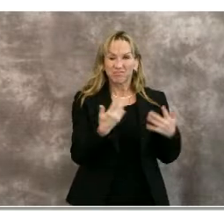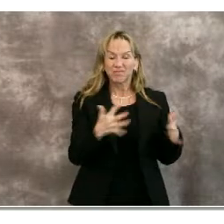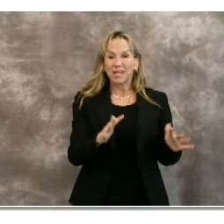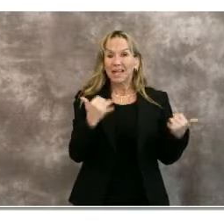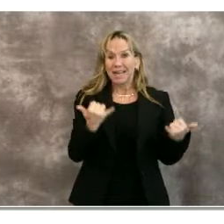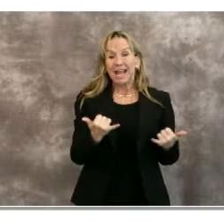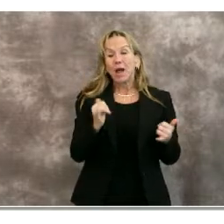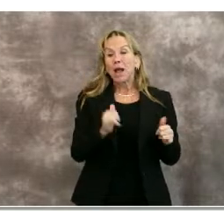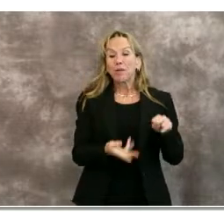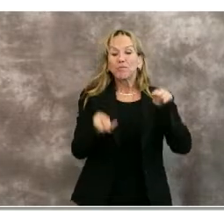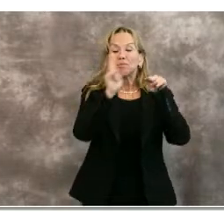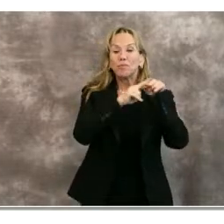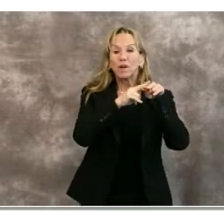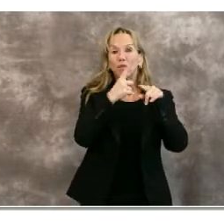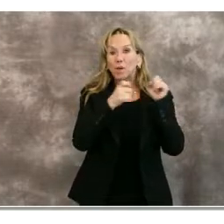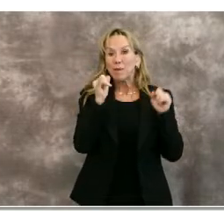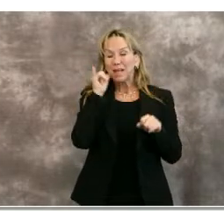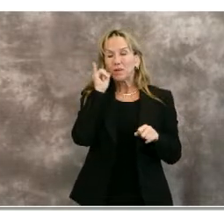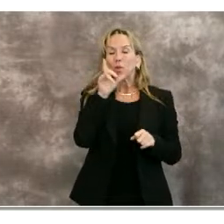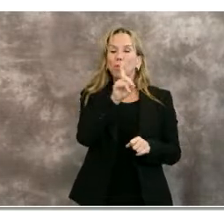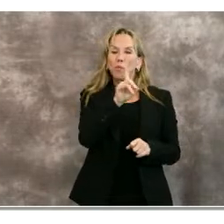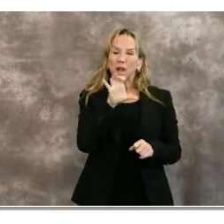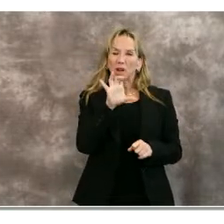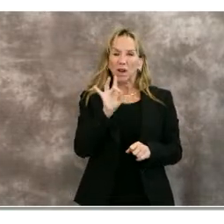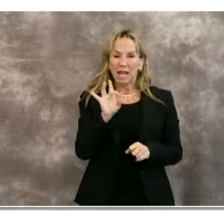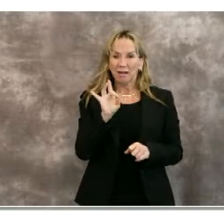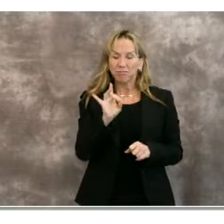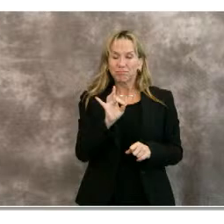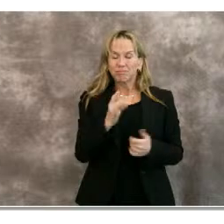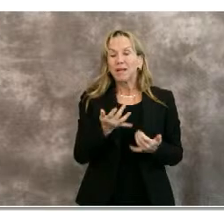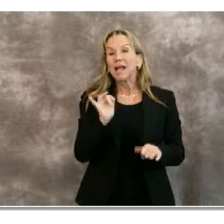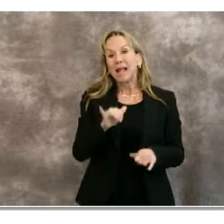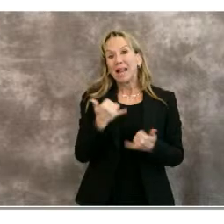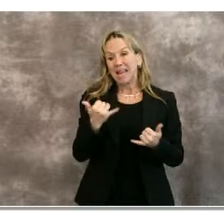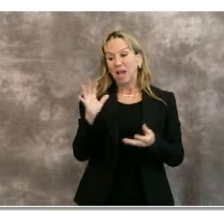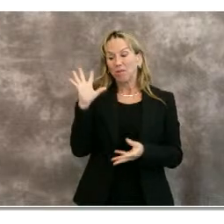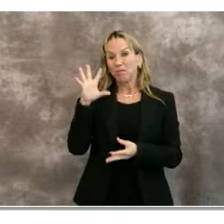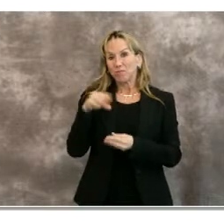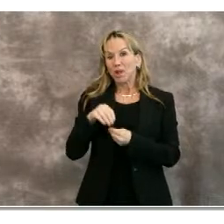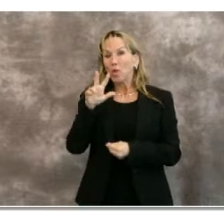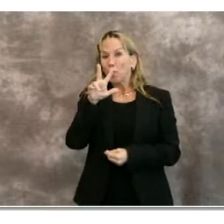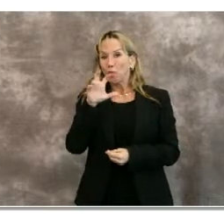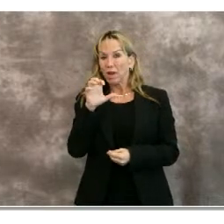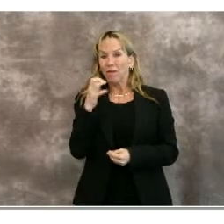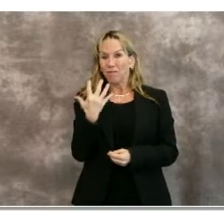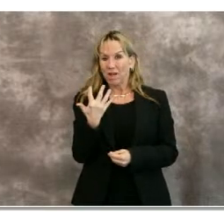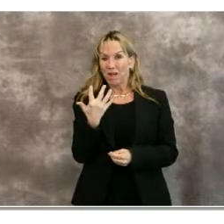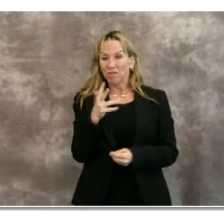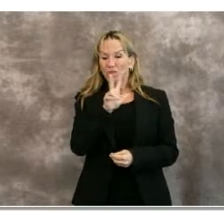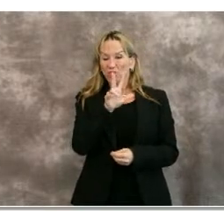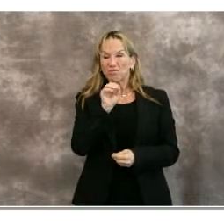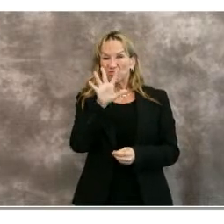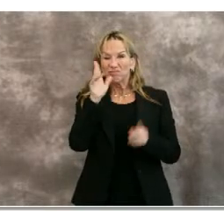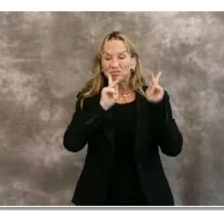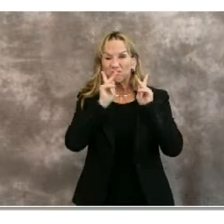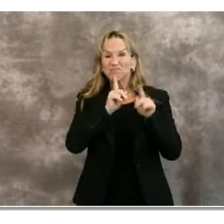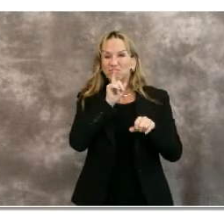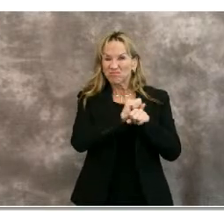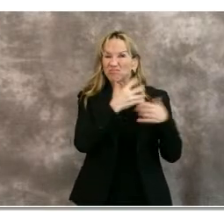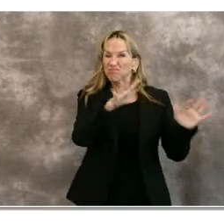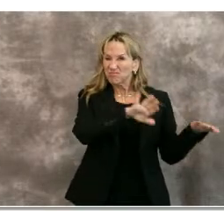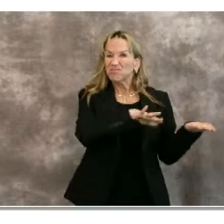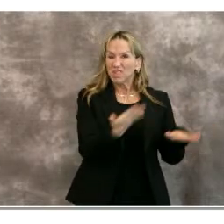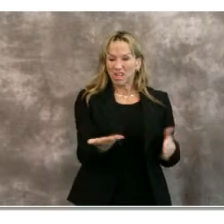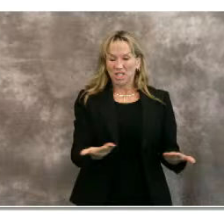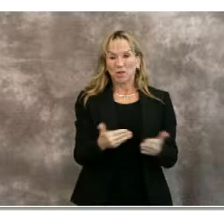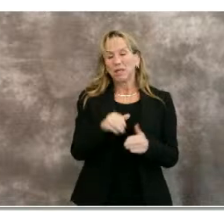is 108 more cases than yesterday, and this includes 305 deaths, which